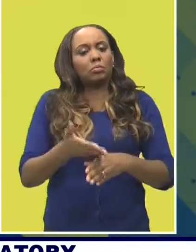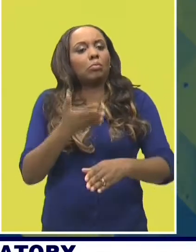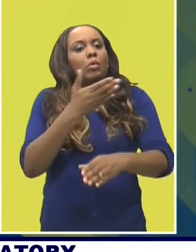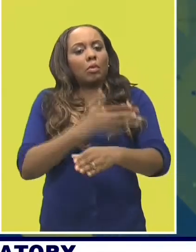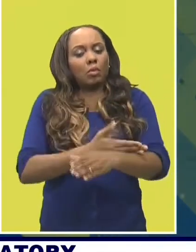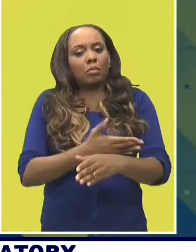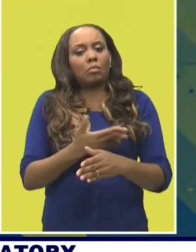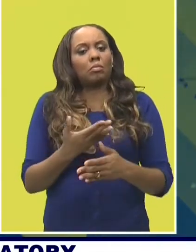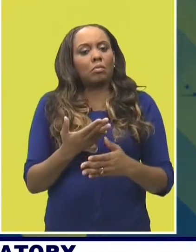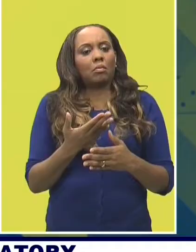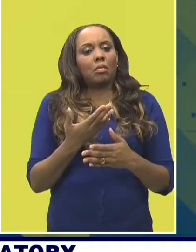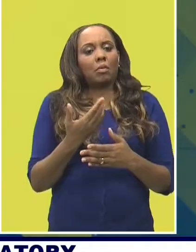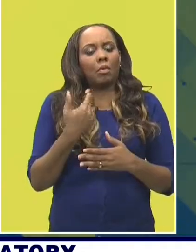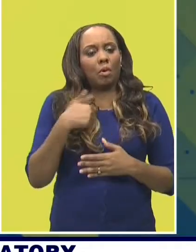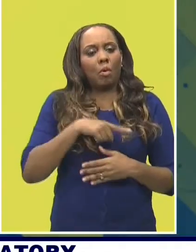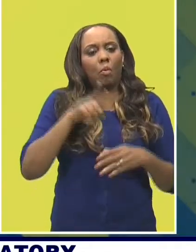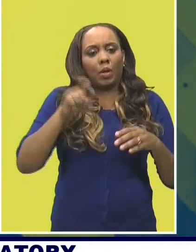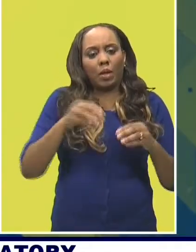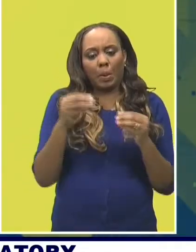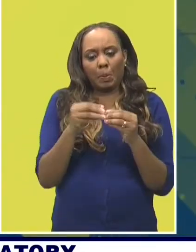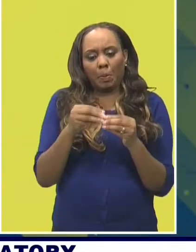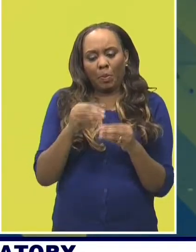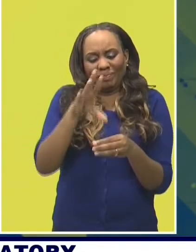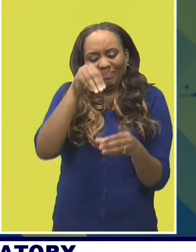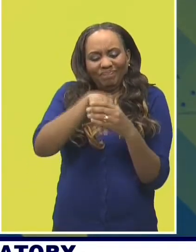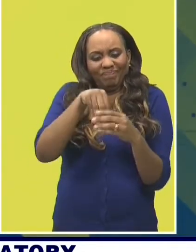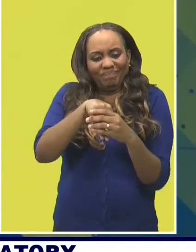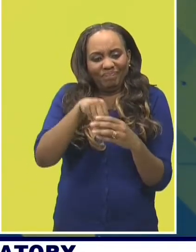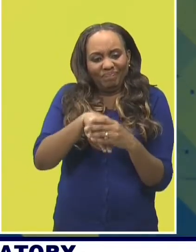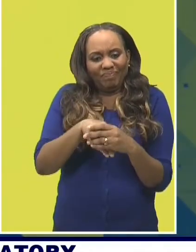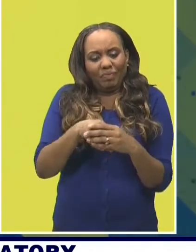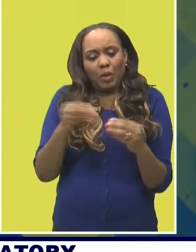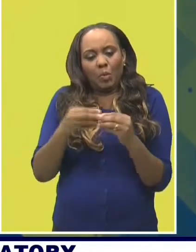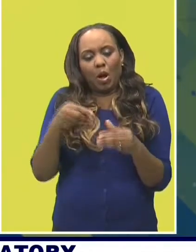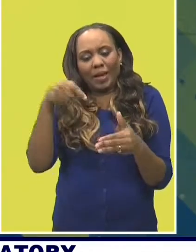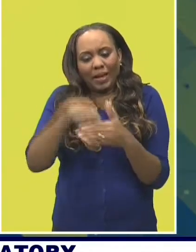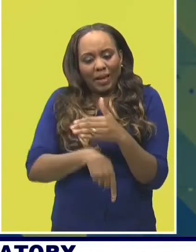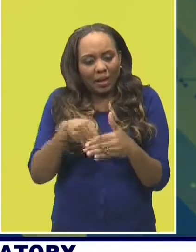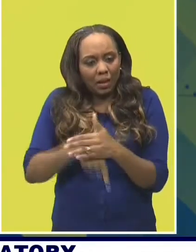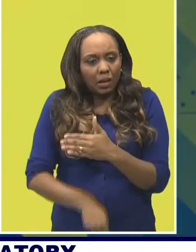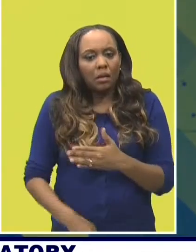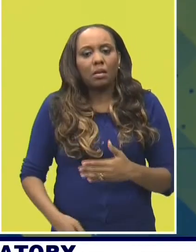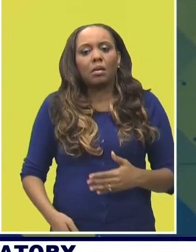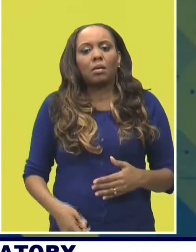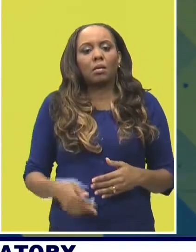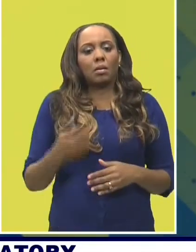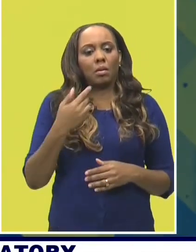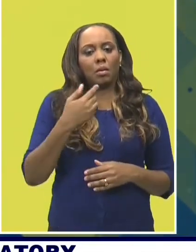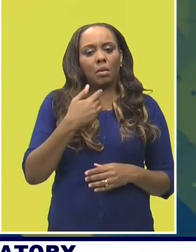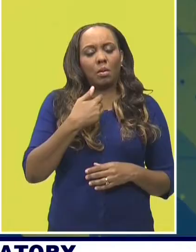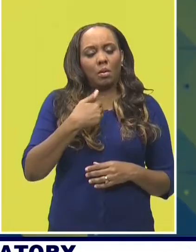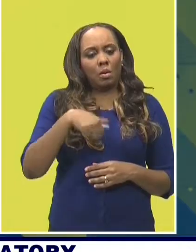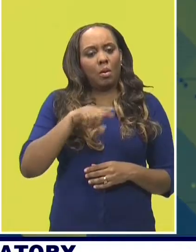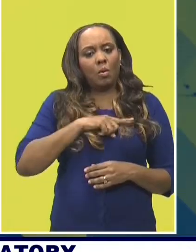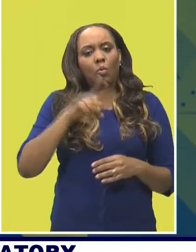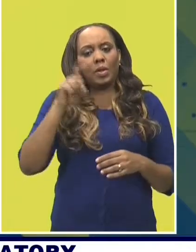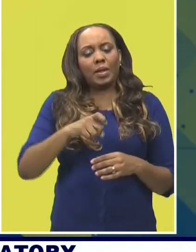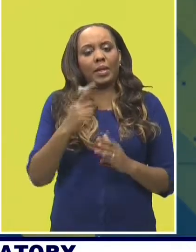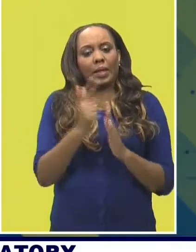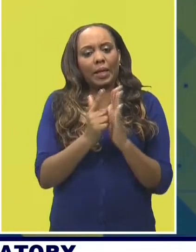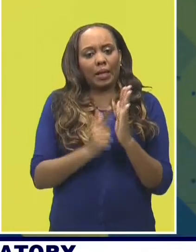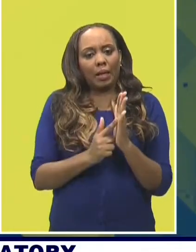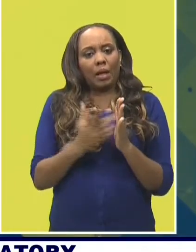no sense doing it in the absence of what for us is another piece of legislation which would require wrongdoers